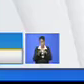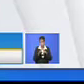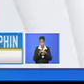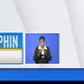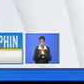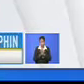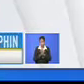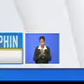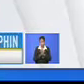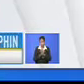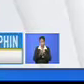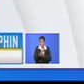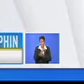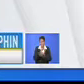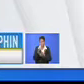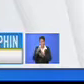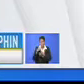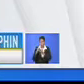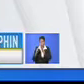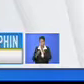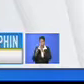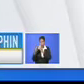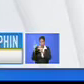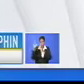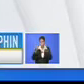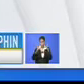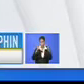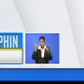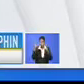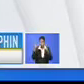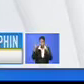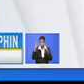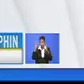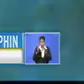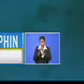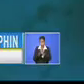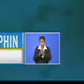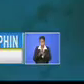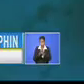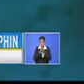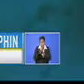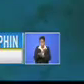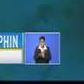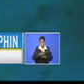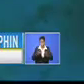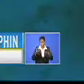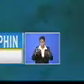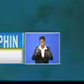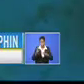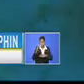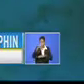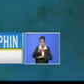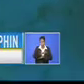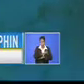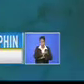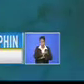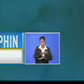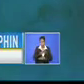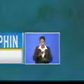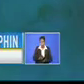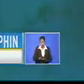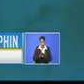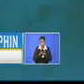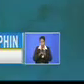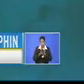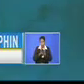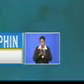Officials at the Atlantis Paradise Island Resort celebrating the release of a rare dolphin that was rescued in the Barry Islands last